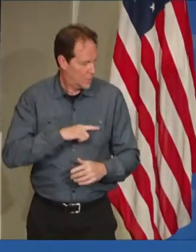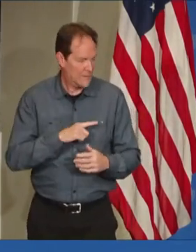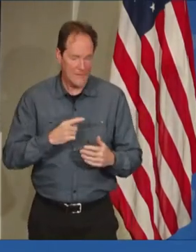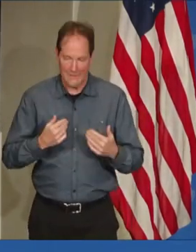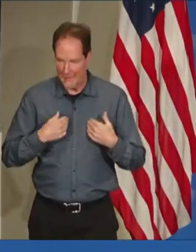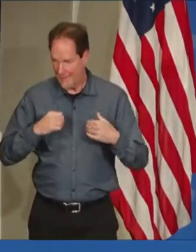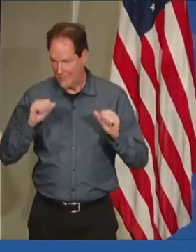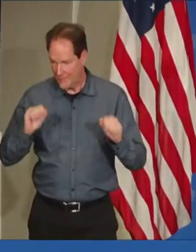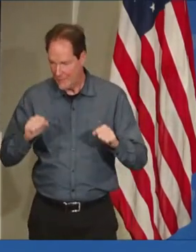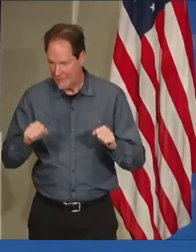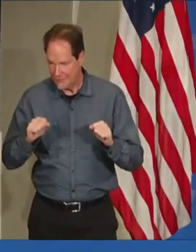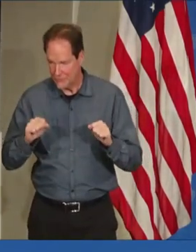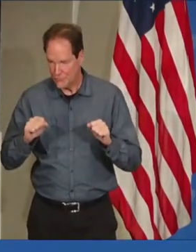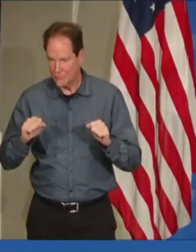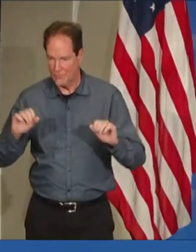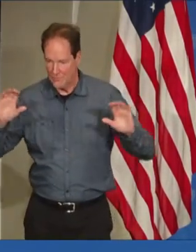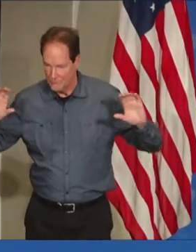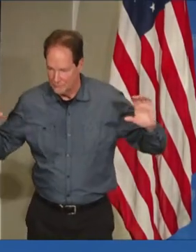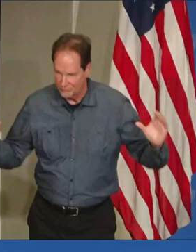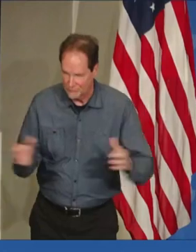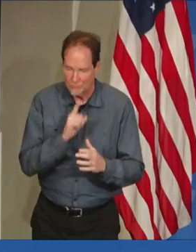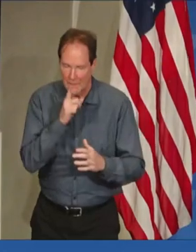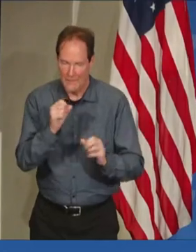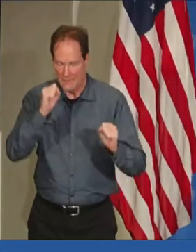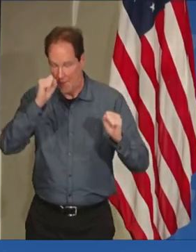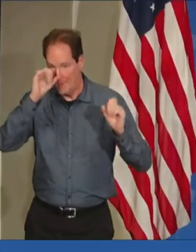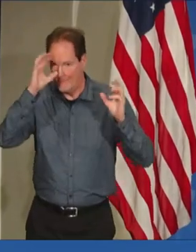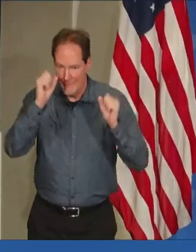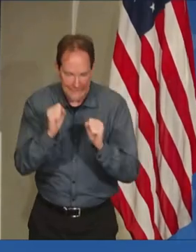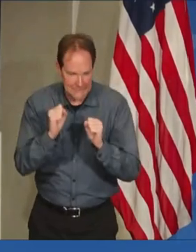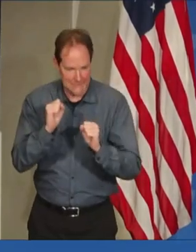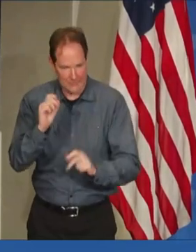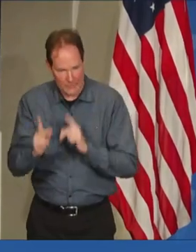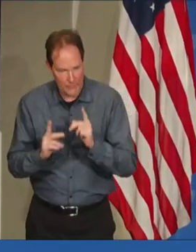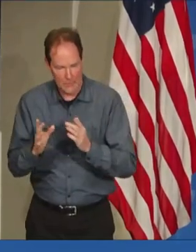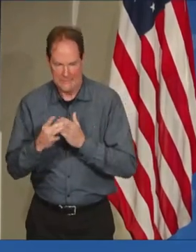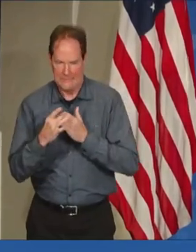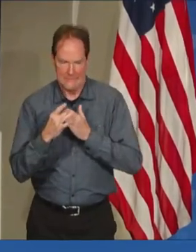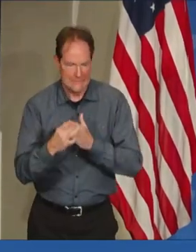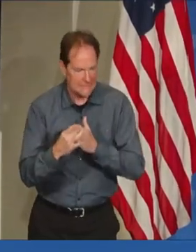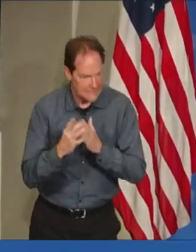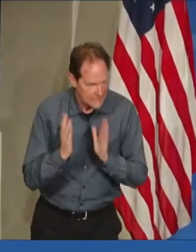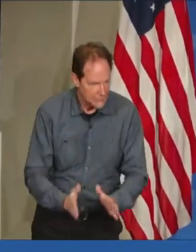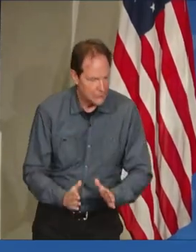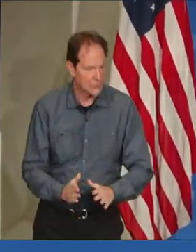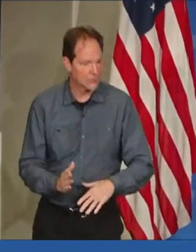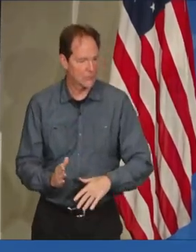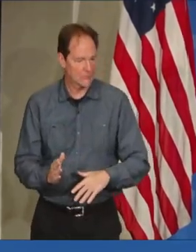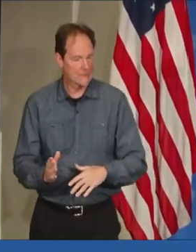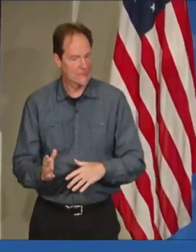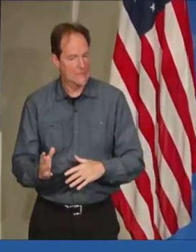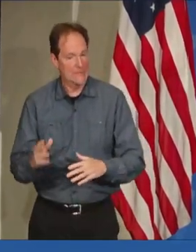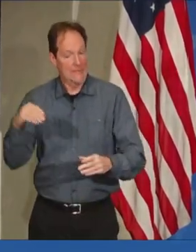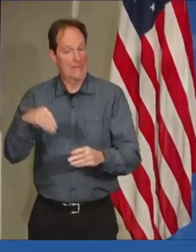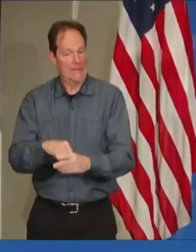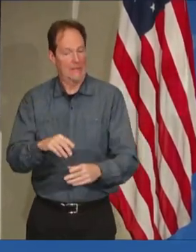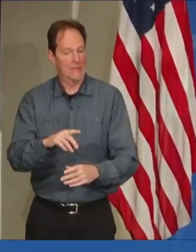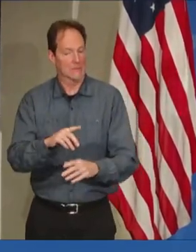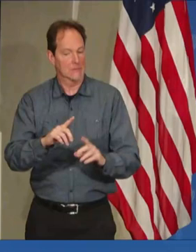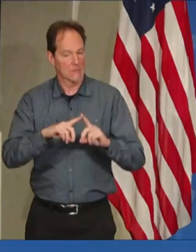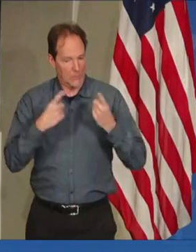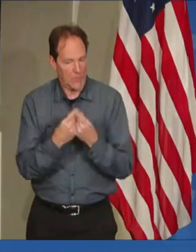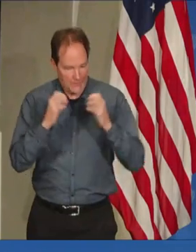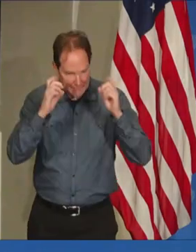to assemble a really amazing people of leaders within the Department of Education. We had a